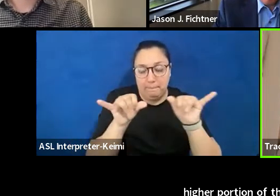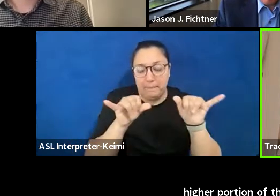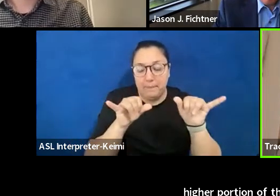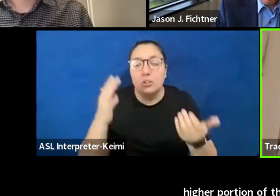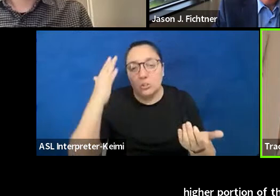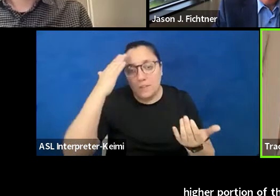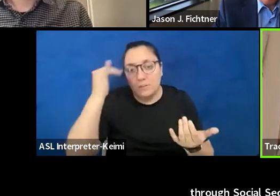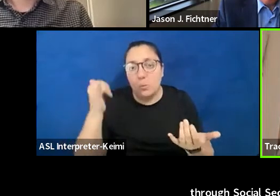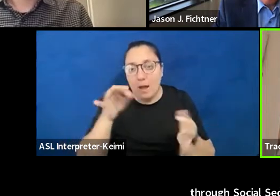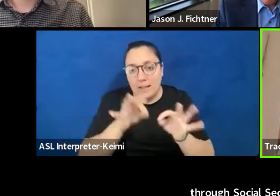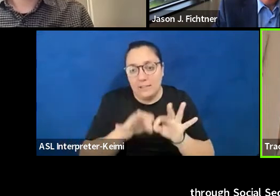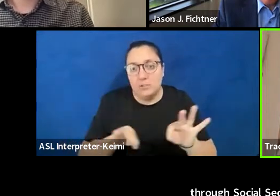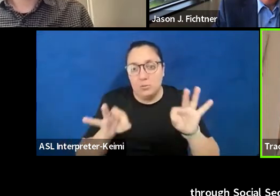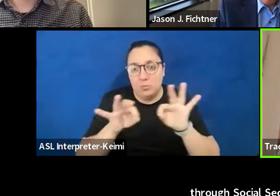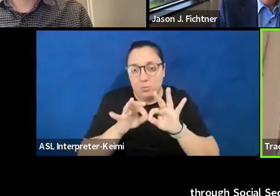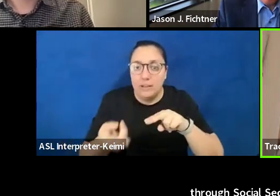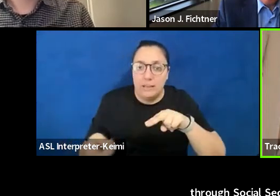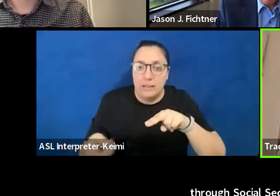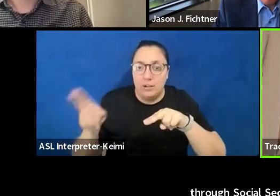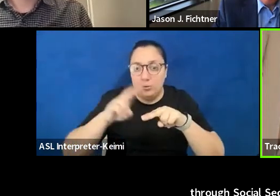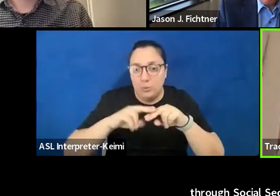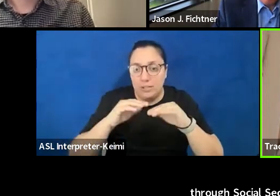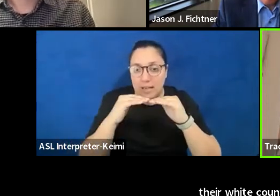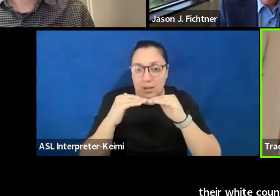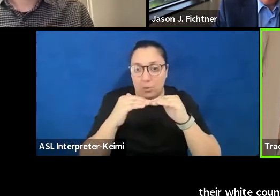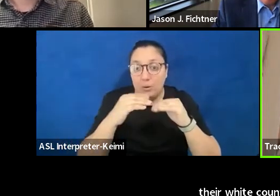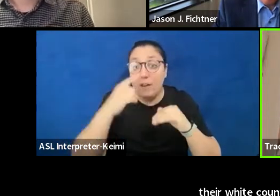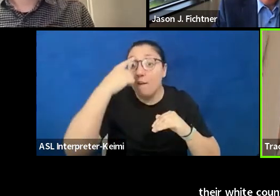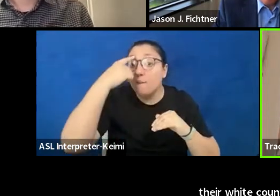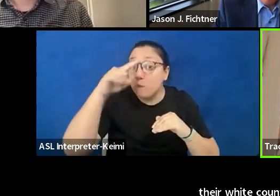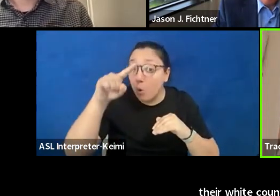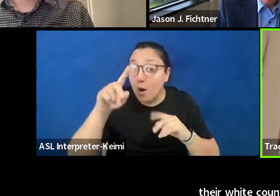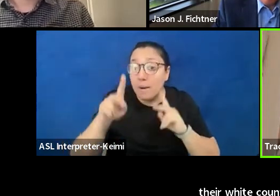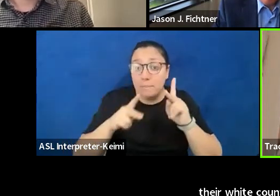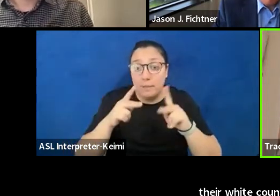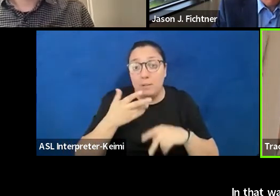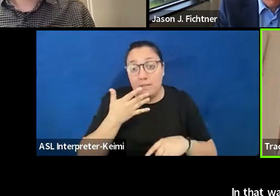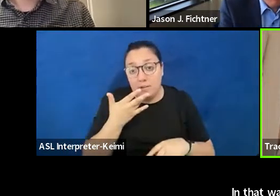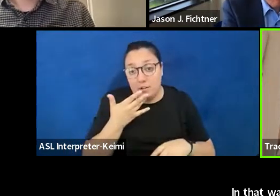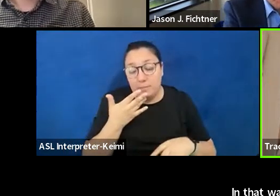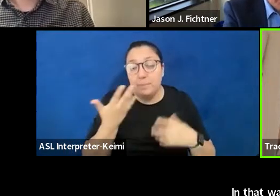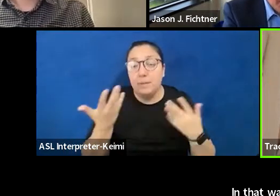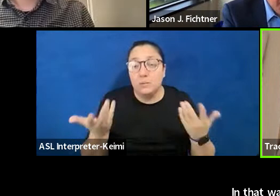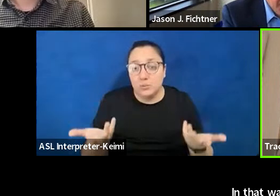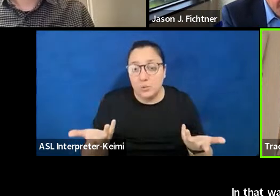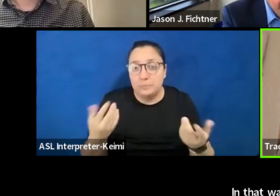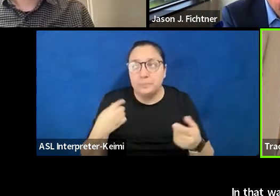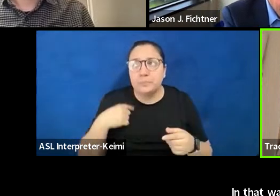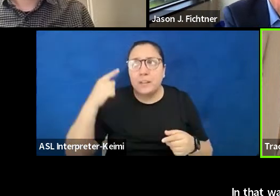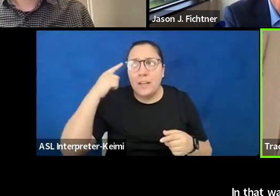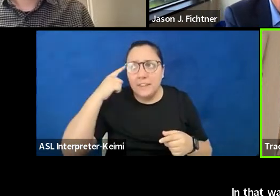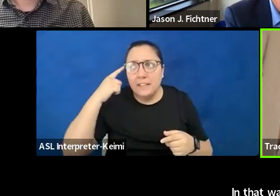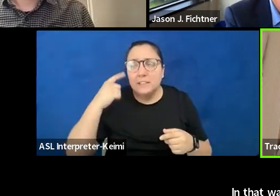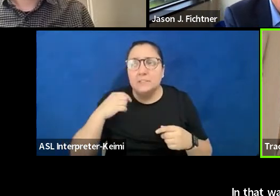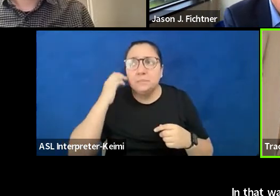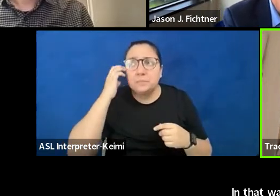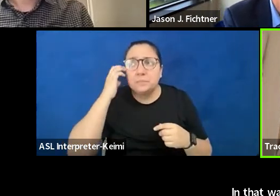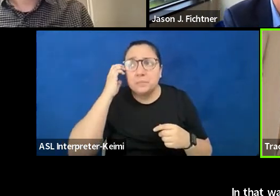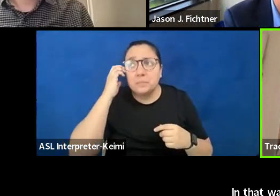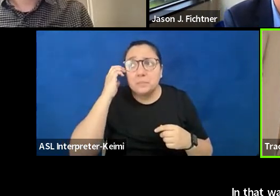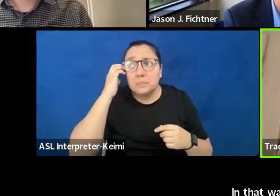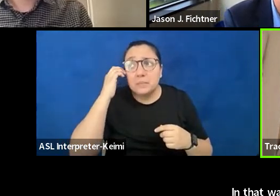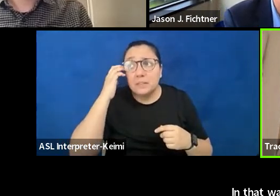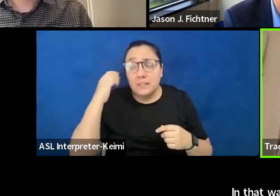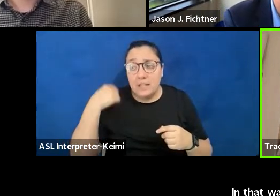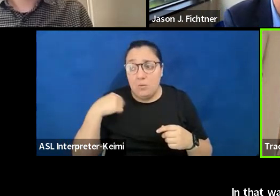to increasing equity and improving equity for people of color. I think that as we look at the